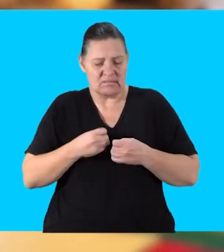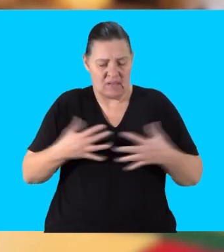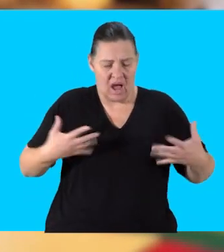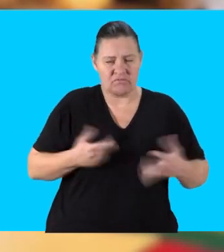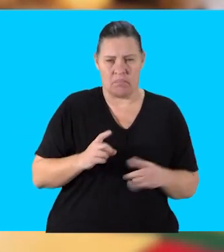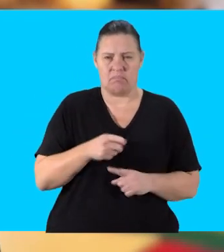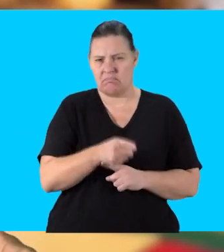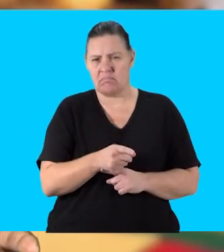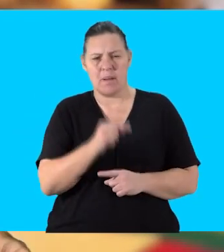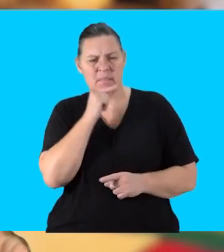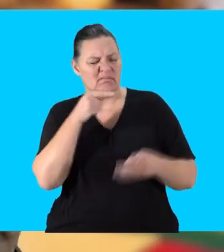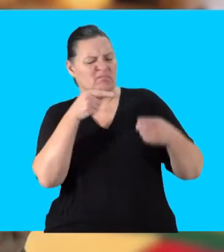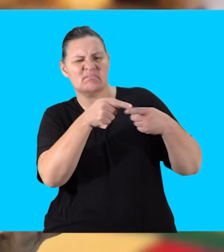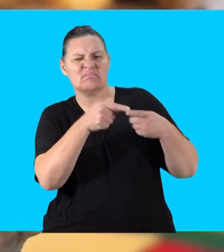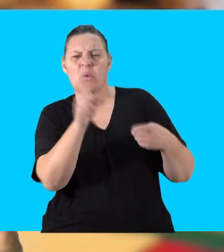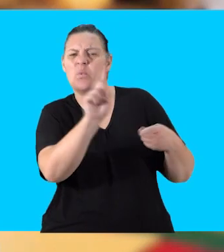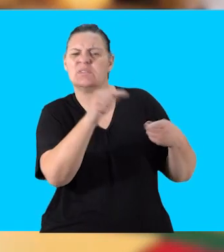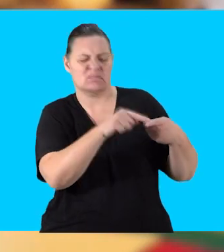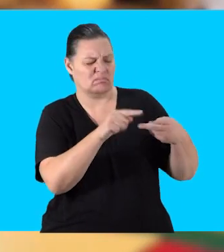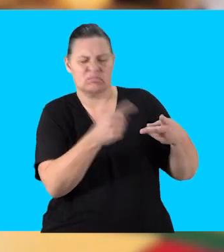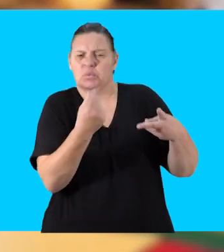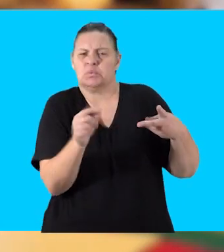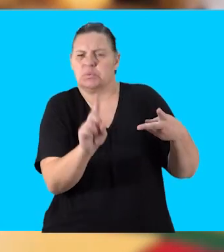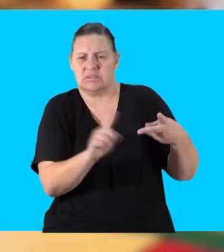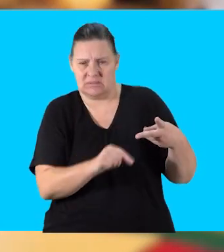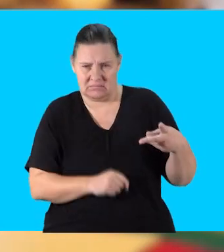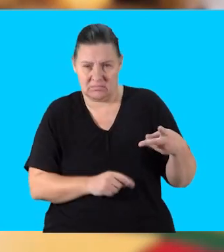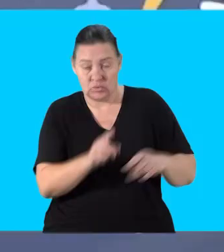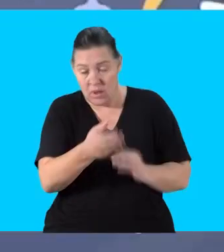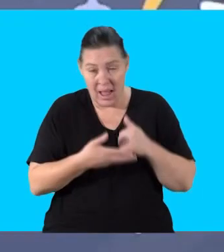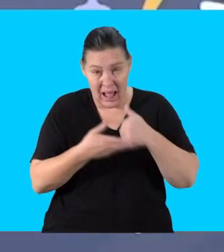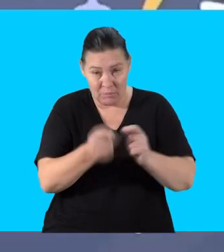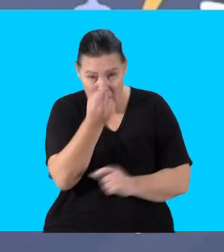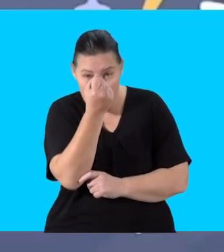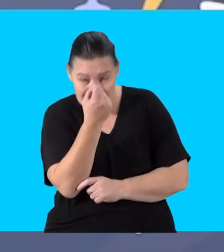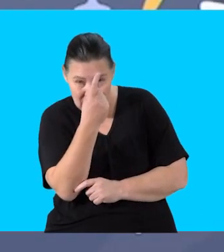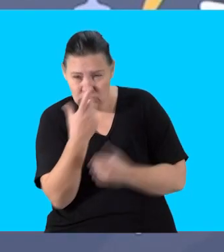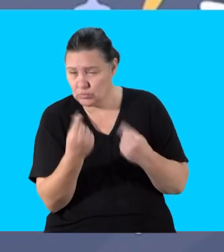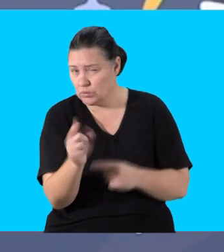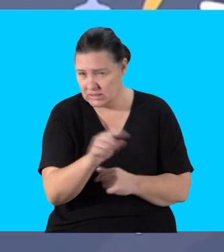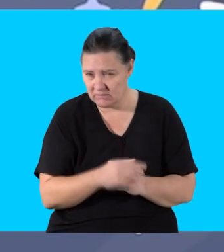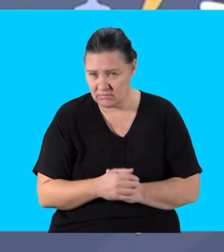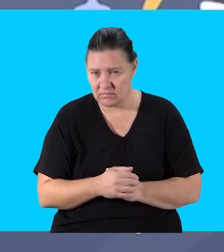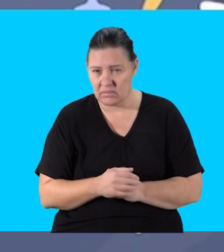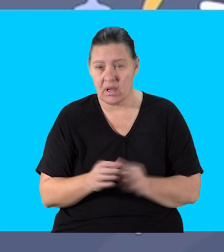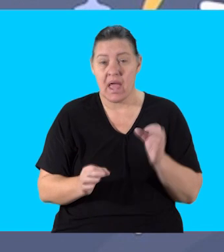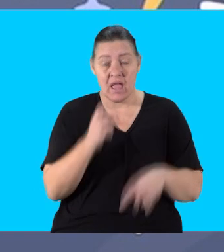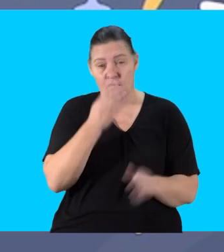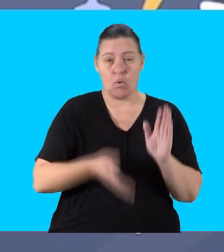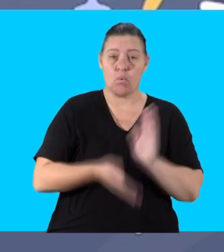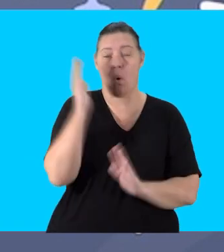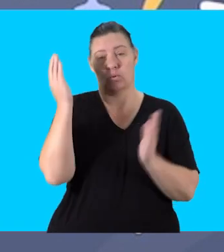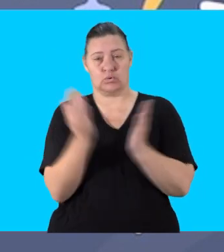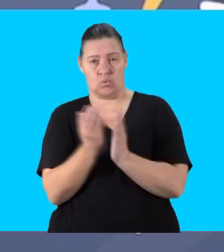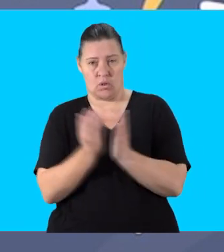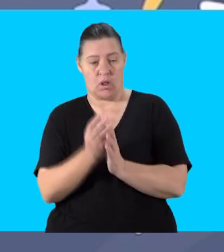the beginning and we think of what a periodic table is and what it does. So to help you understand what it does, let's just think of this. If